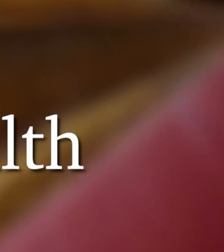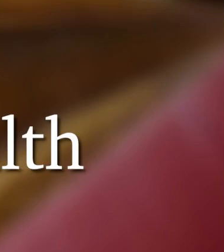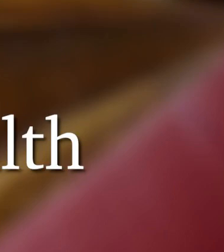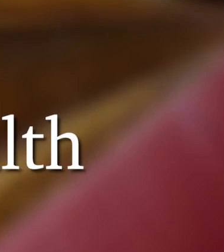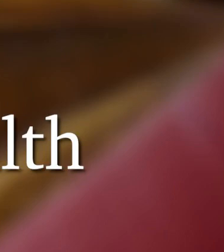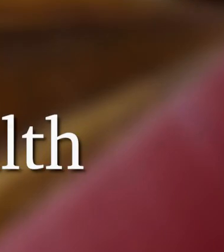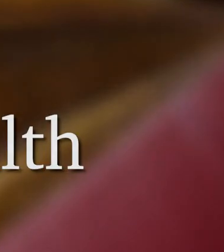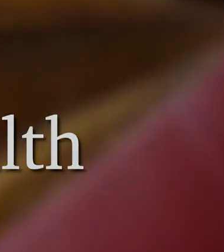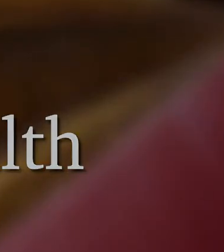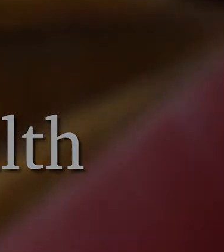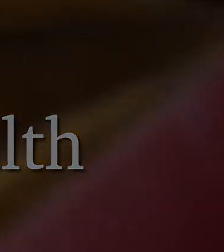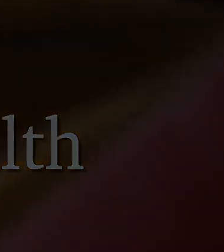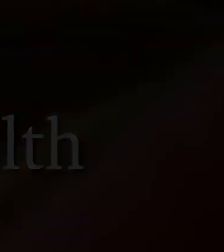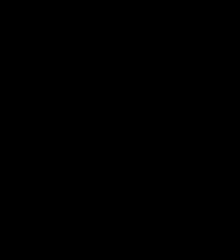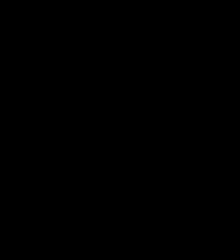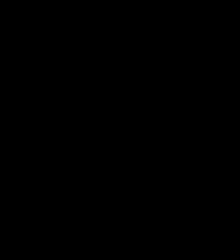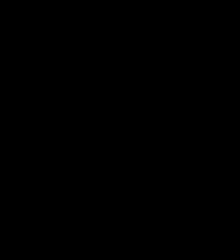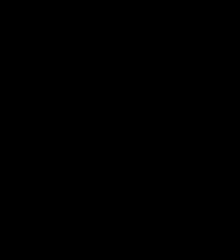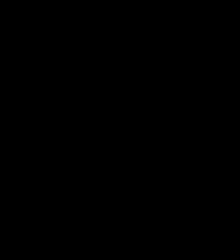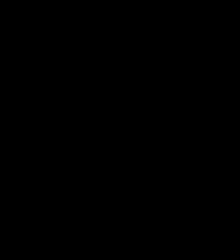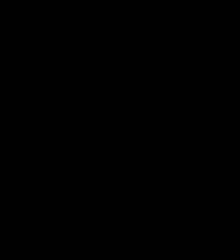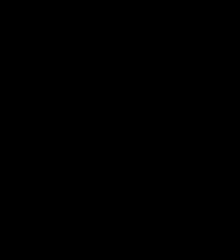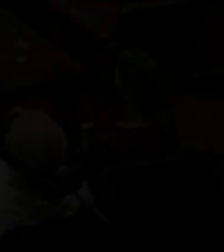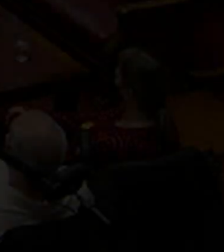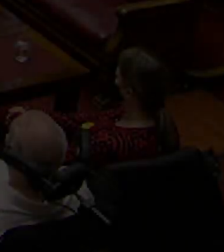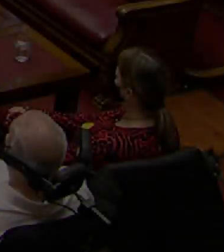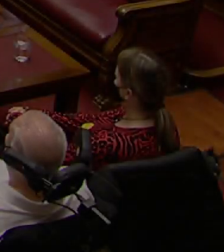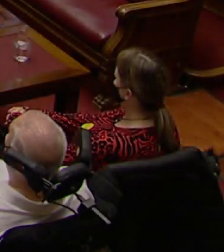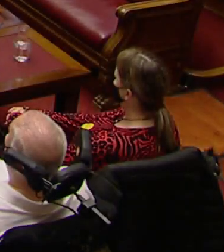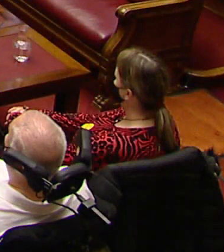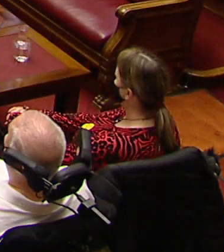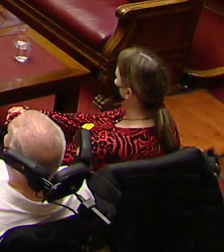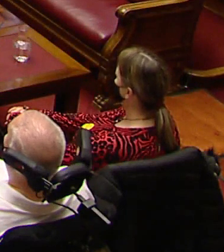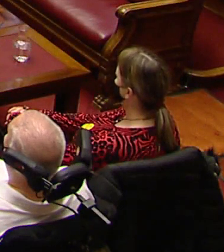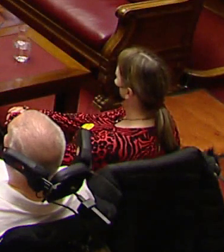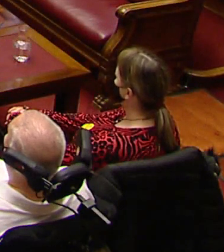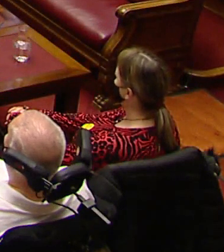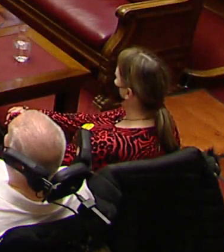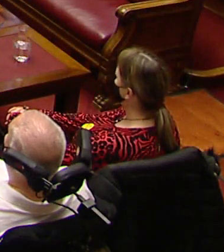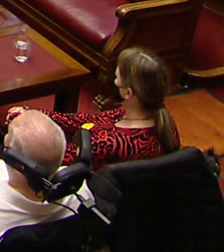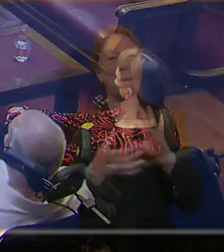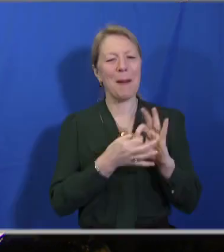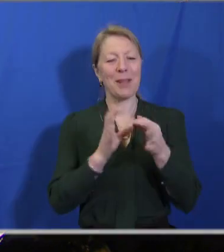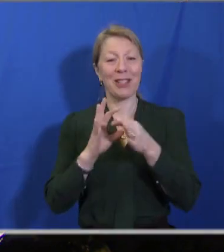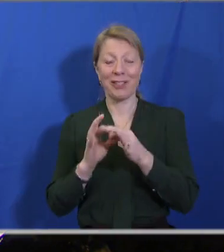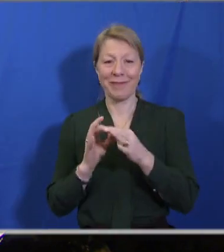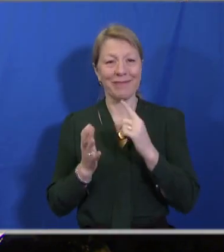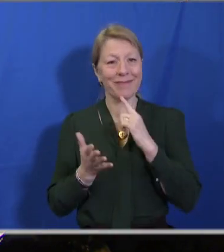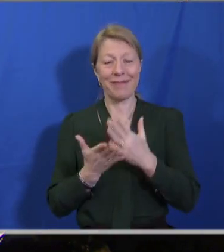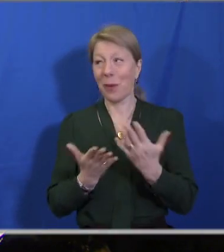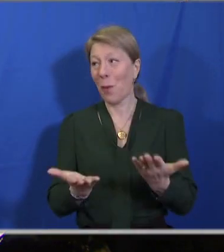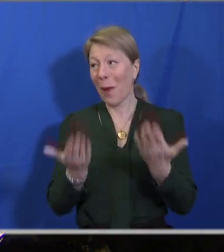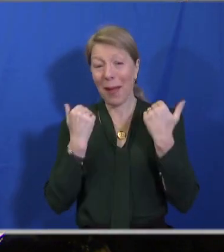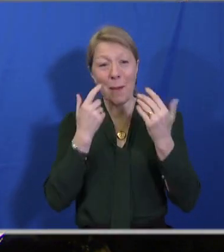Good morning, members, and thank you. We have a quorum and I call the meeting to order. I'd like to welcome all the members who are participating by video